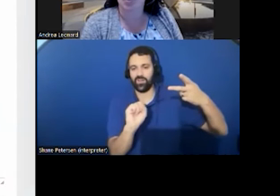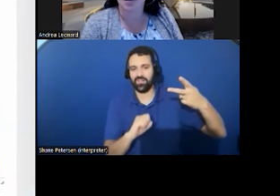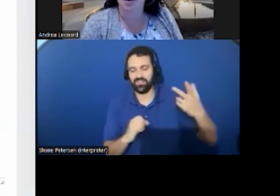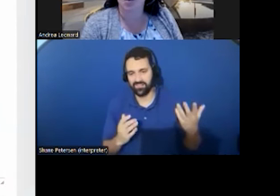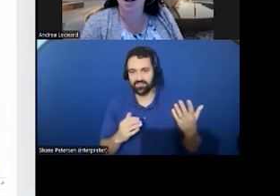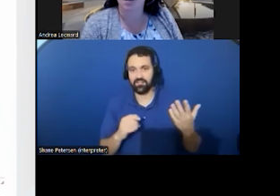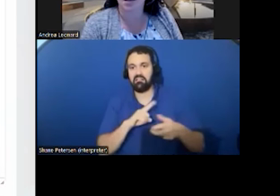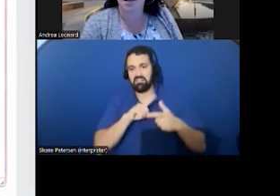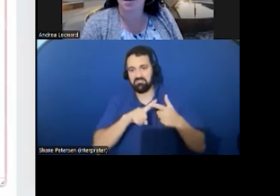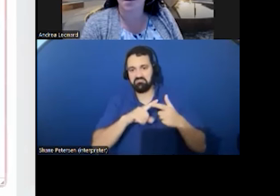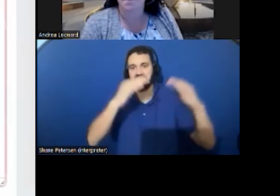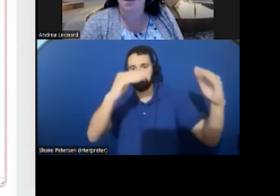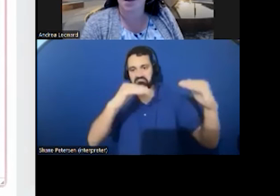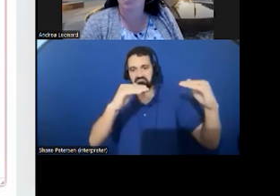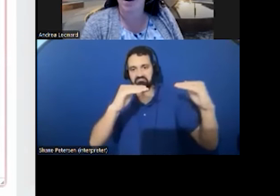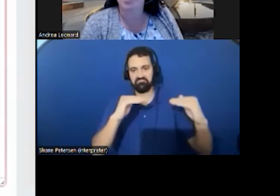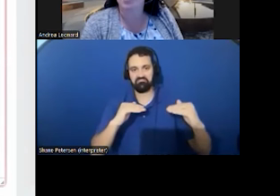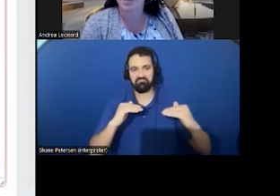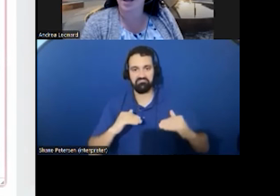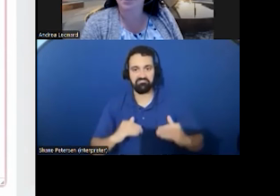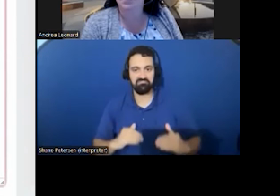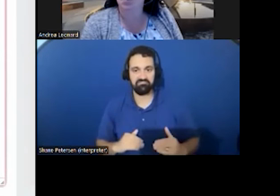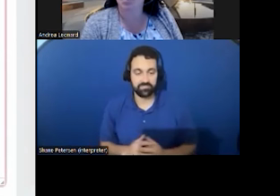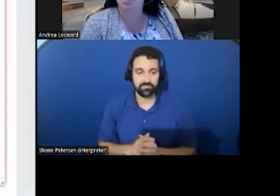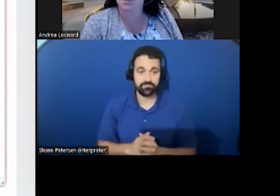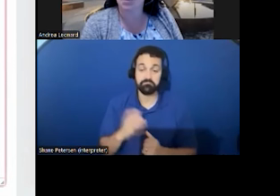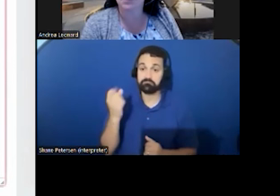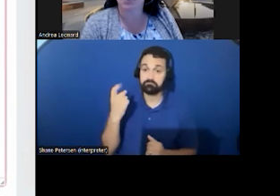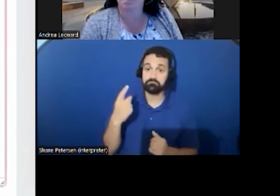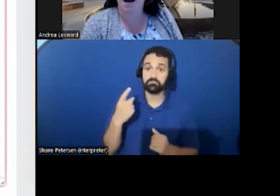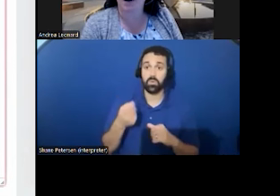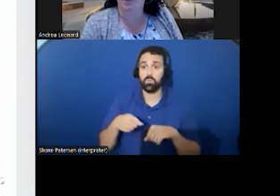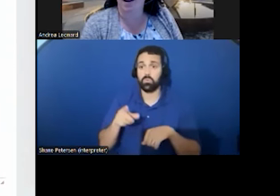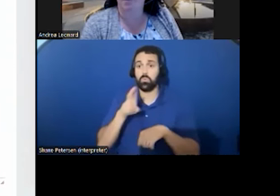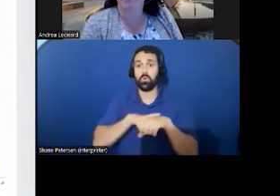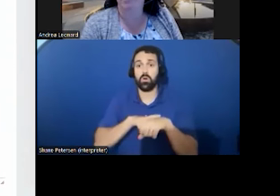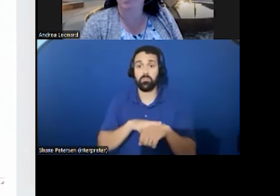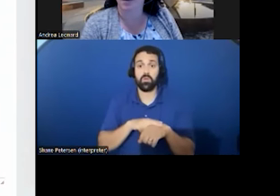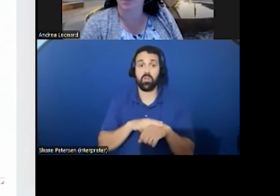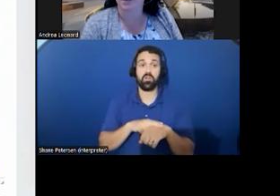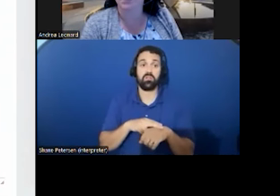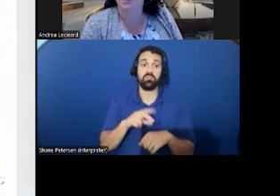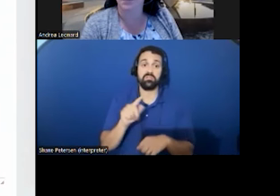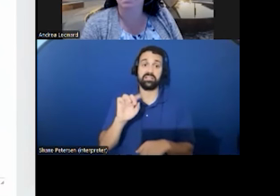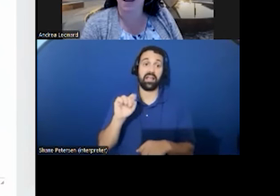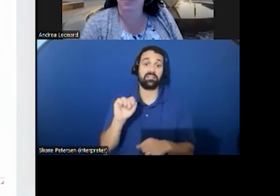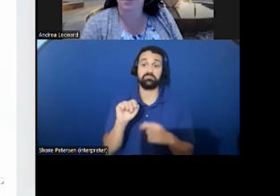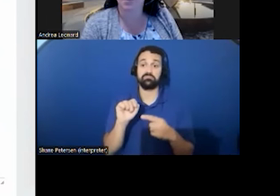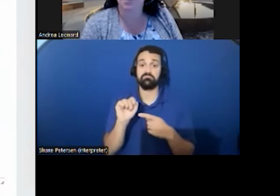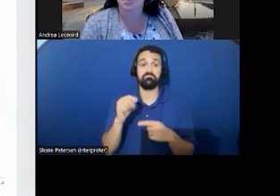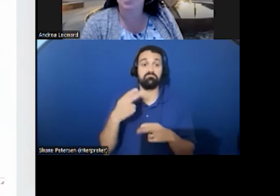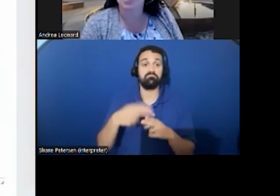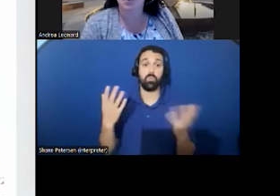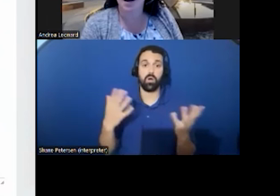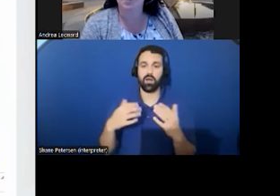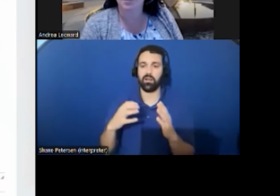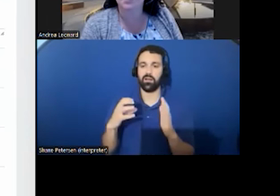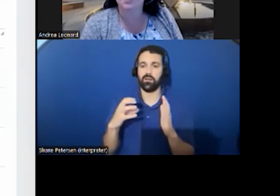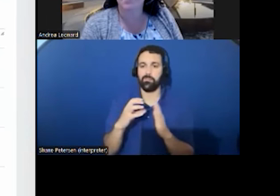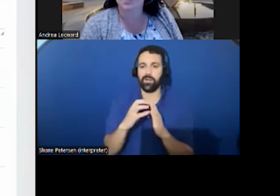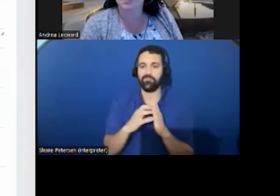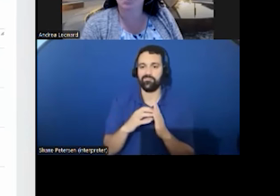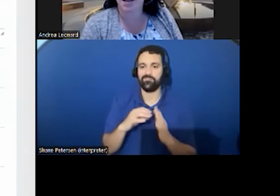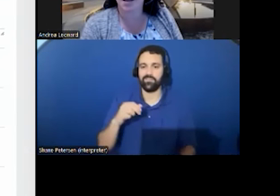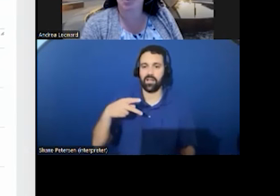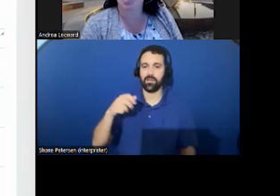And just quickly, regular text would be considered a paragraph in this method. So when I click